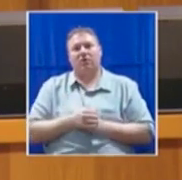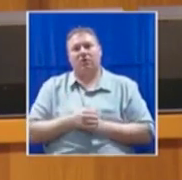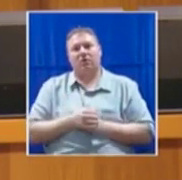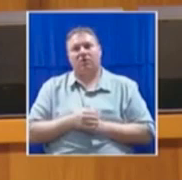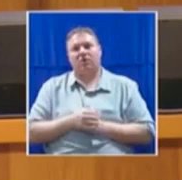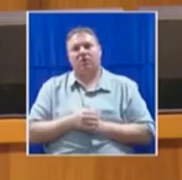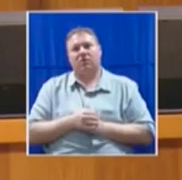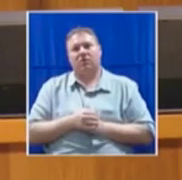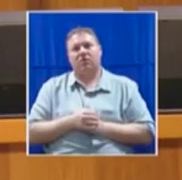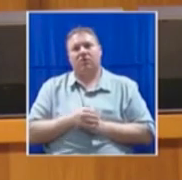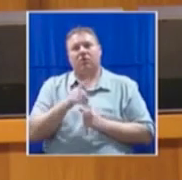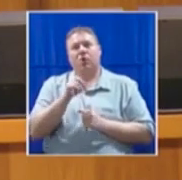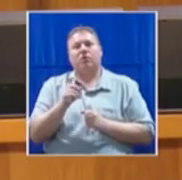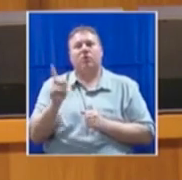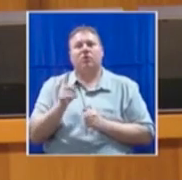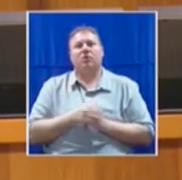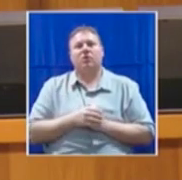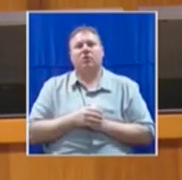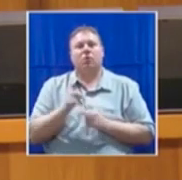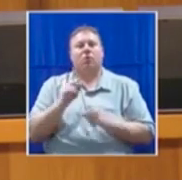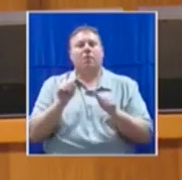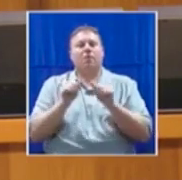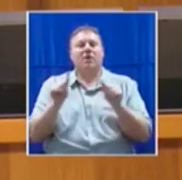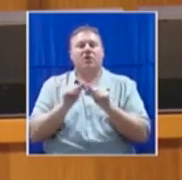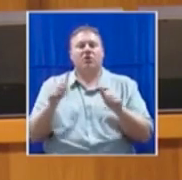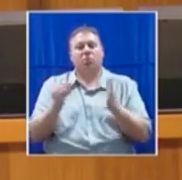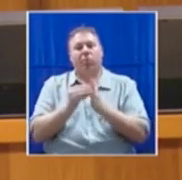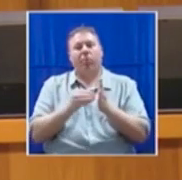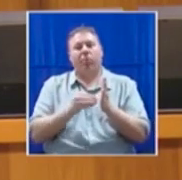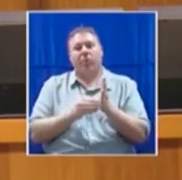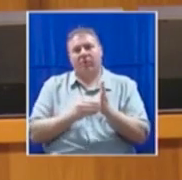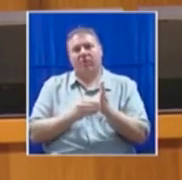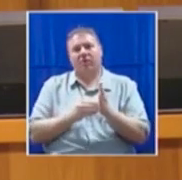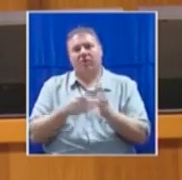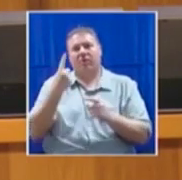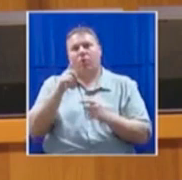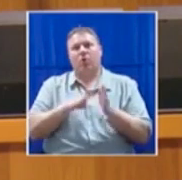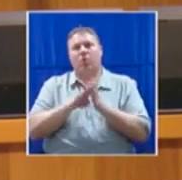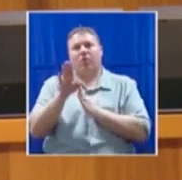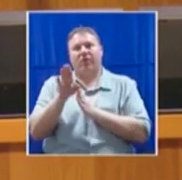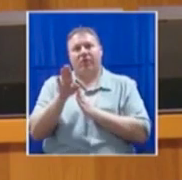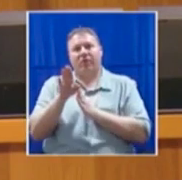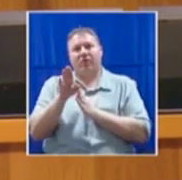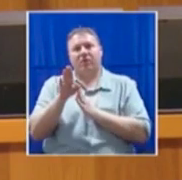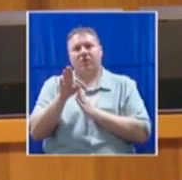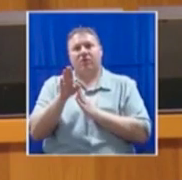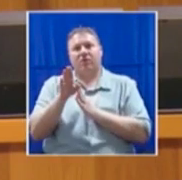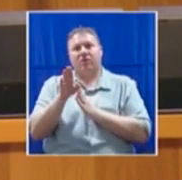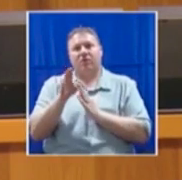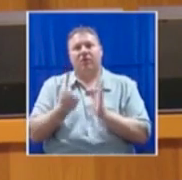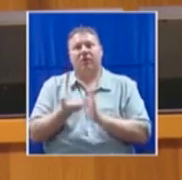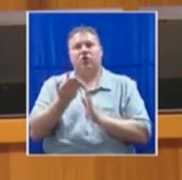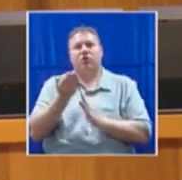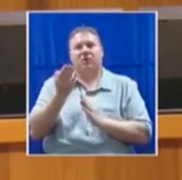society. The question is, what measures then are in place to improve and increase the